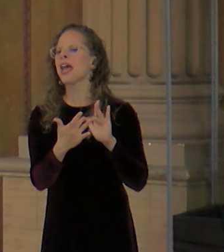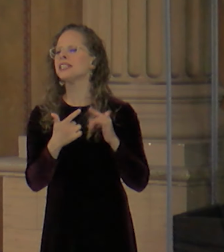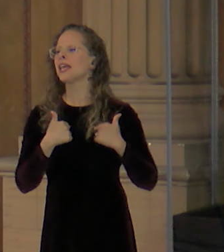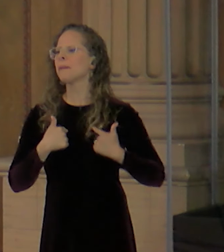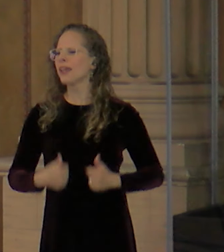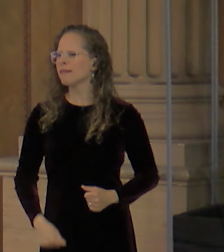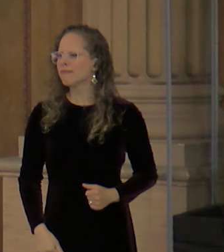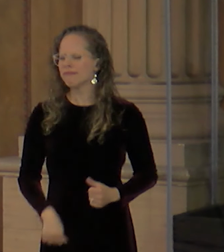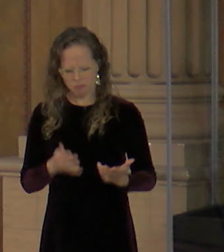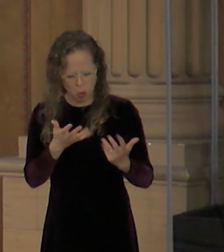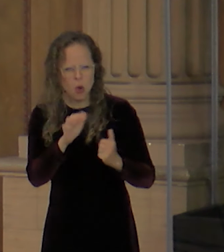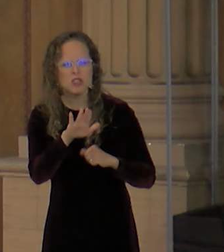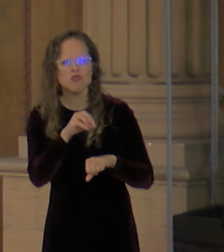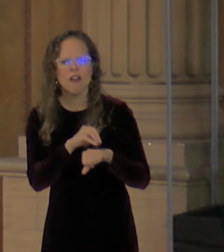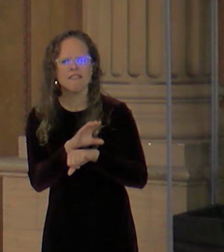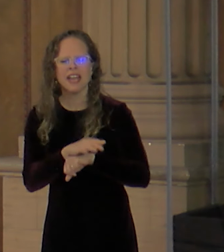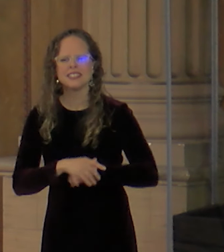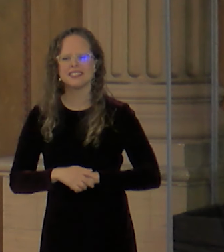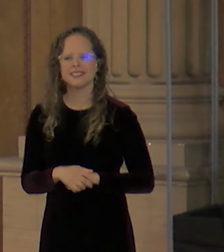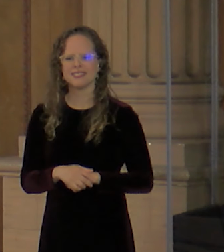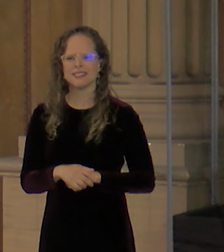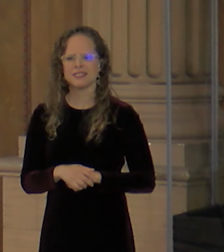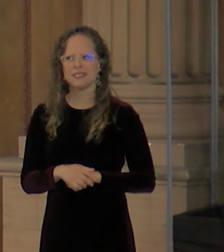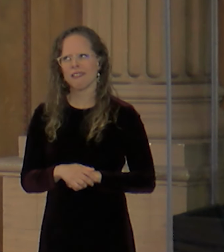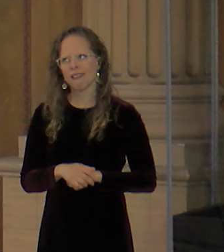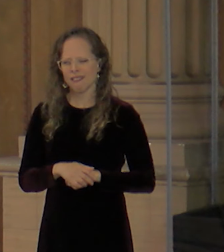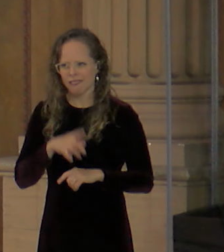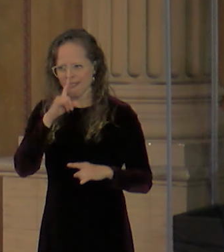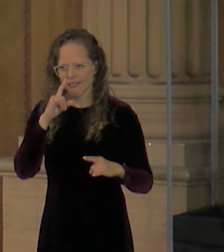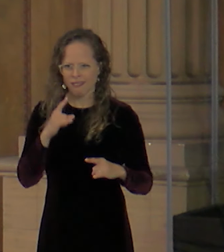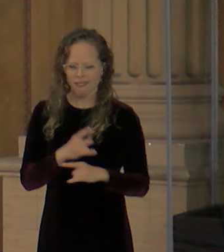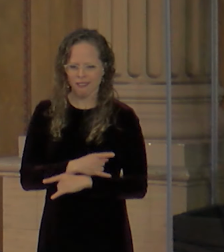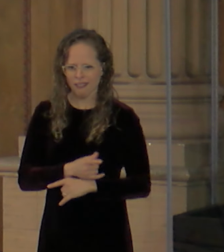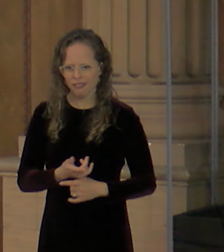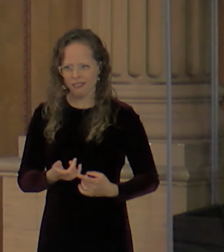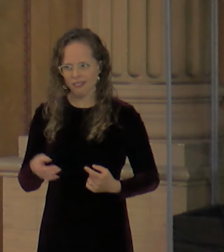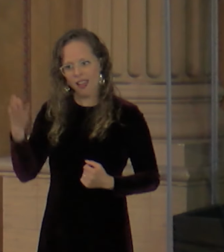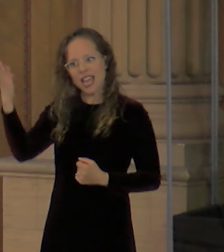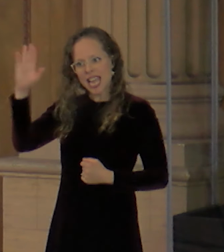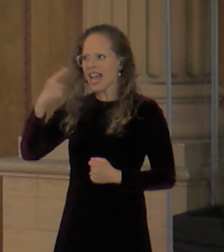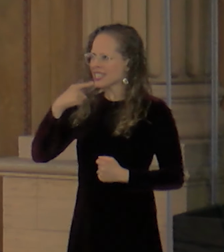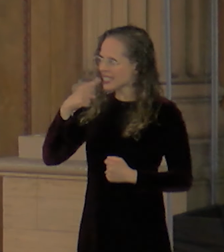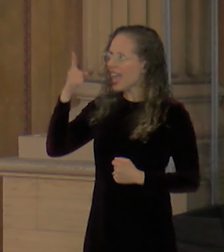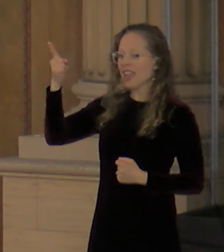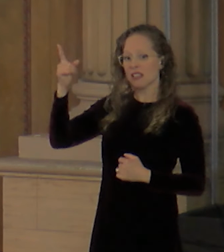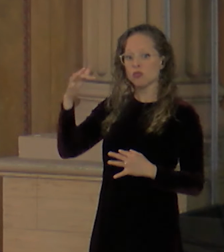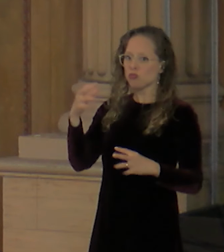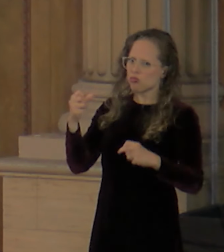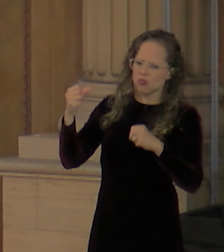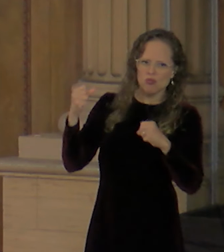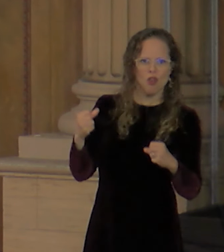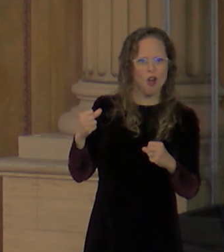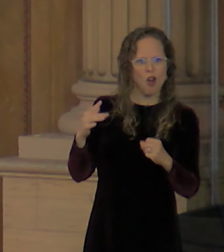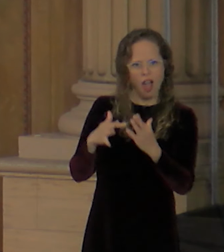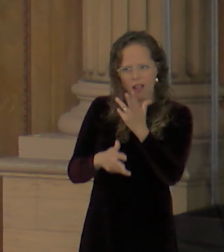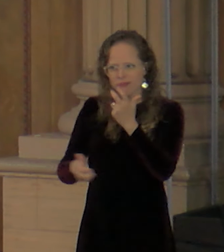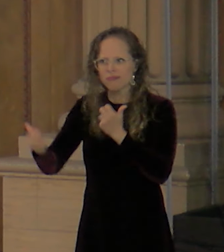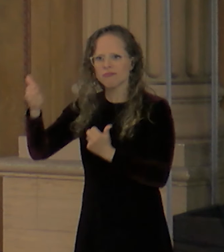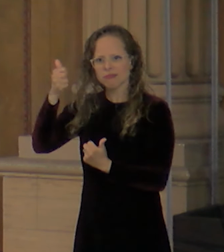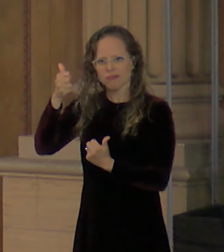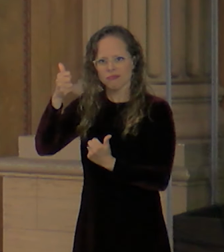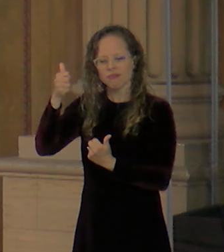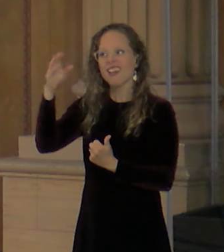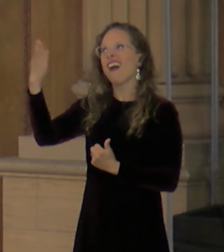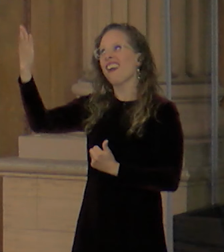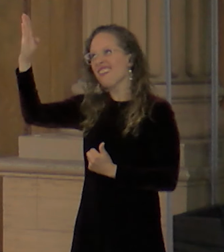to get your advice. So he announces again his strength and his wisdom and his power over Job's. He's saying that God has the power